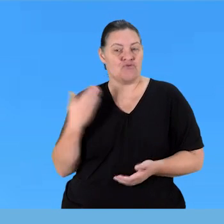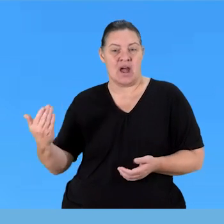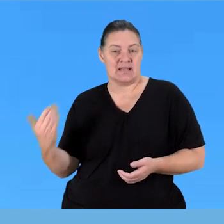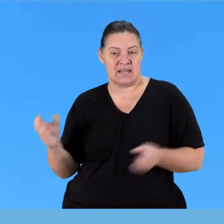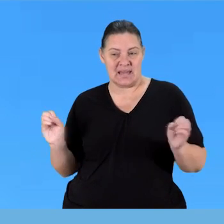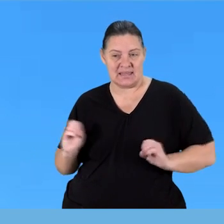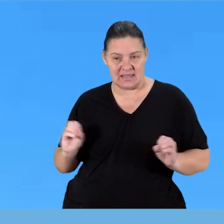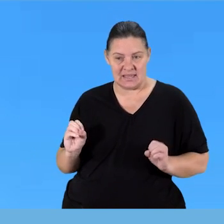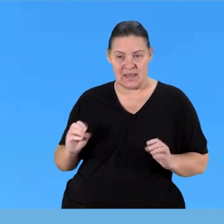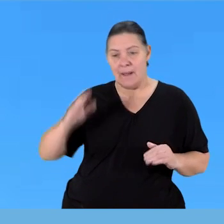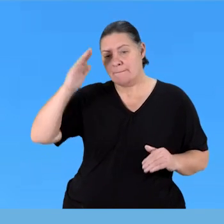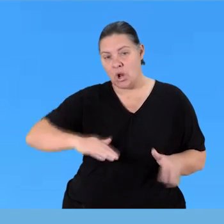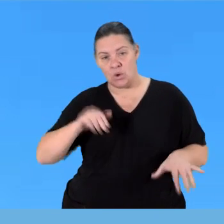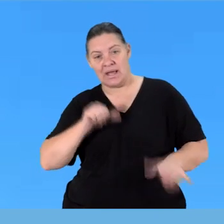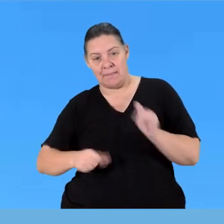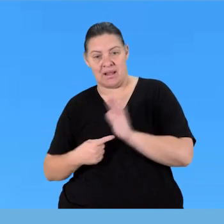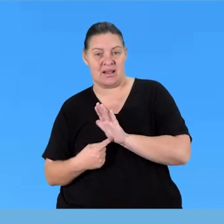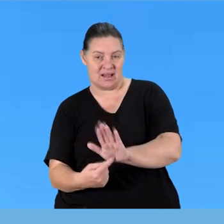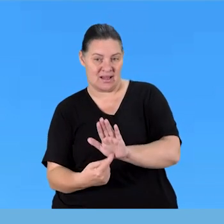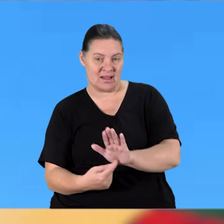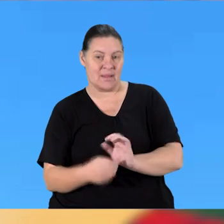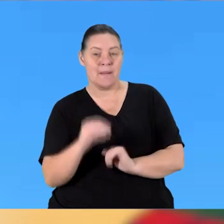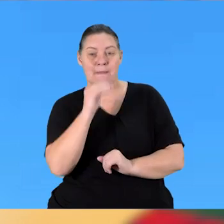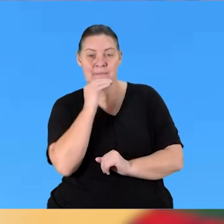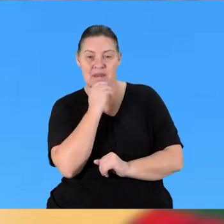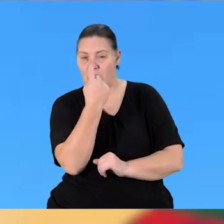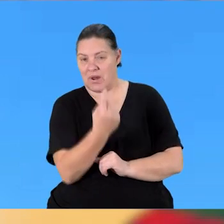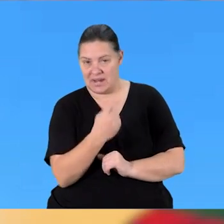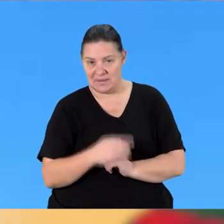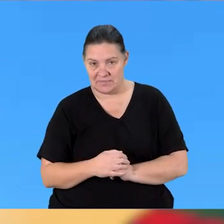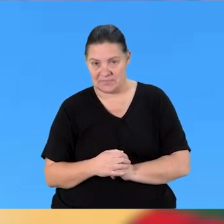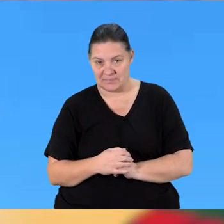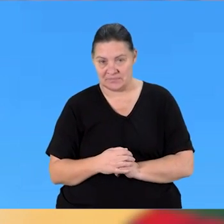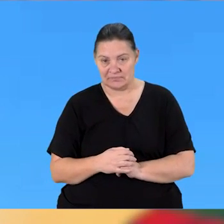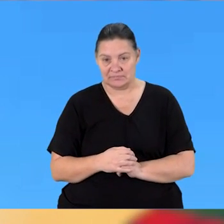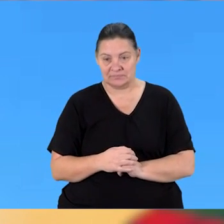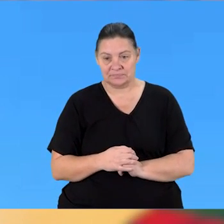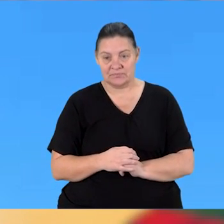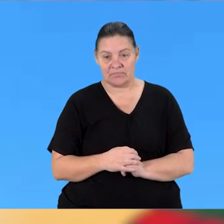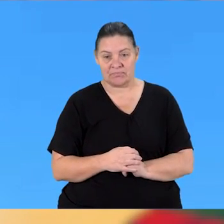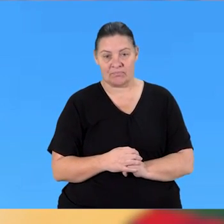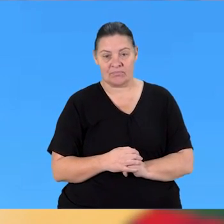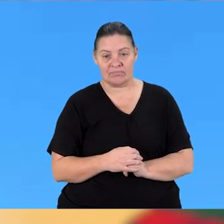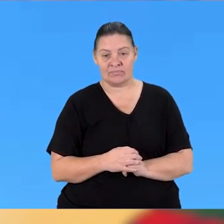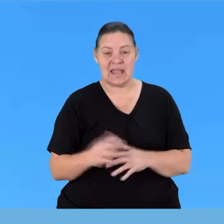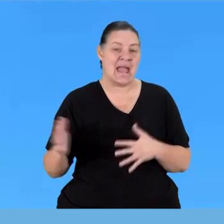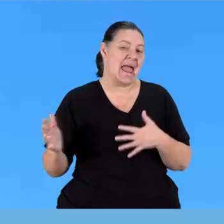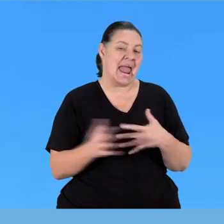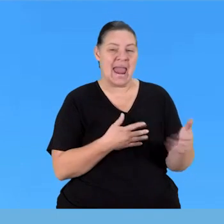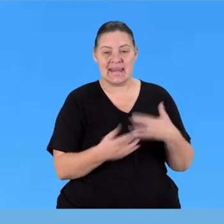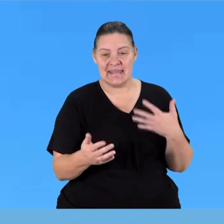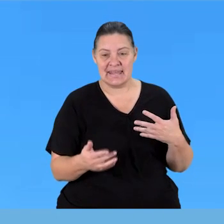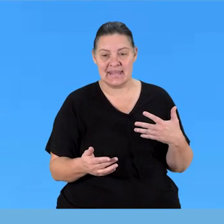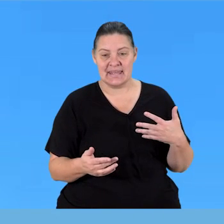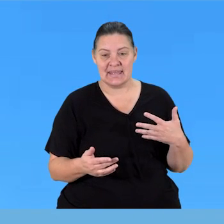written on the right-hand side and below the chemical symbol. That means that it is 1. Lastly,